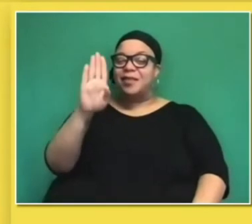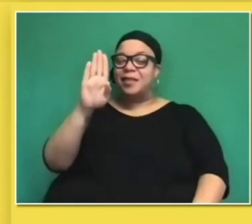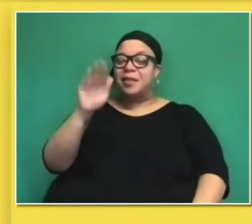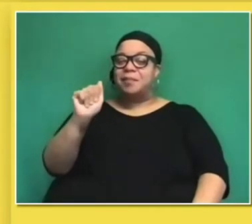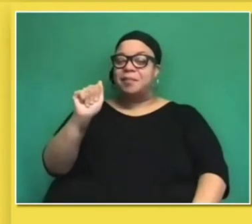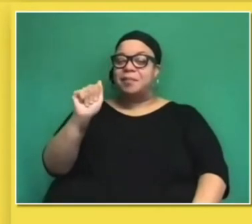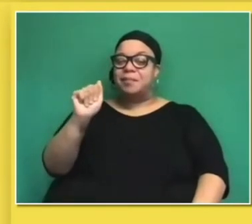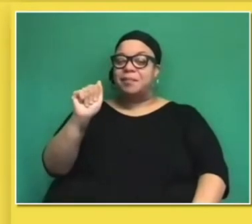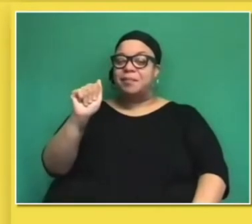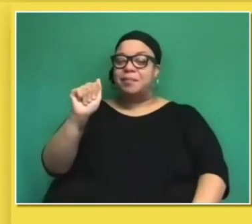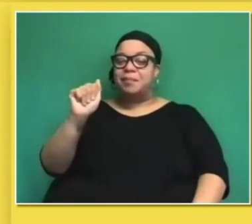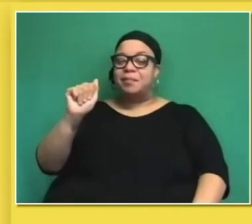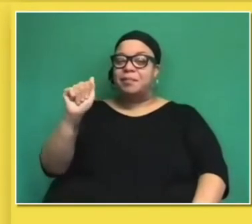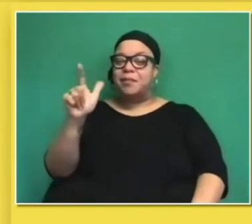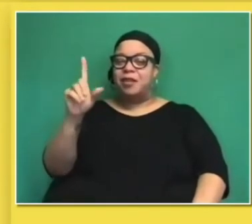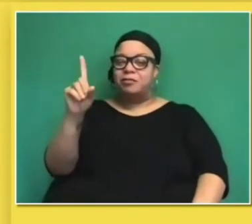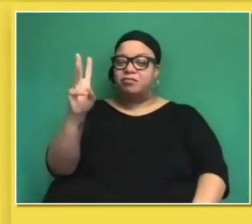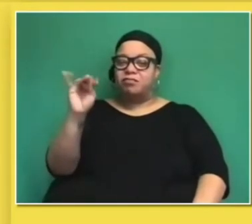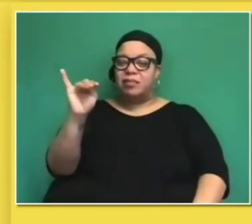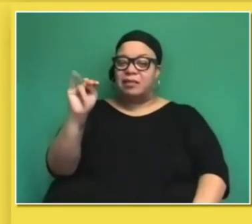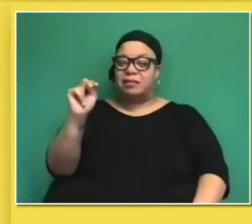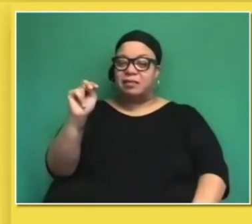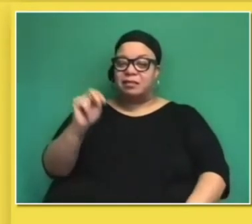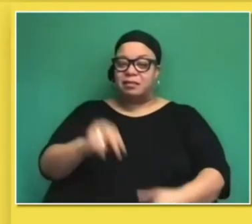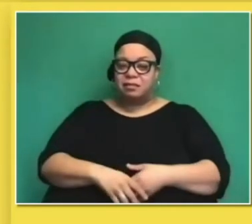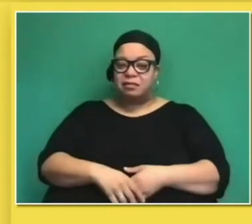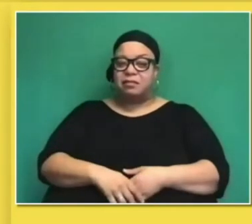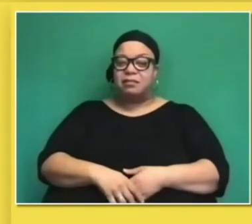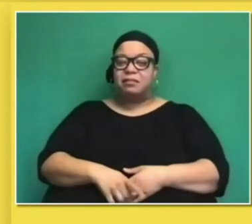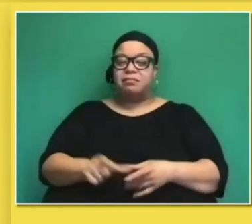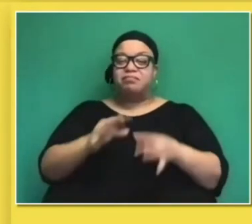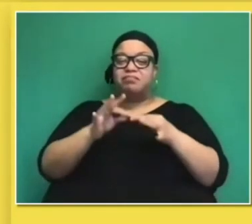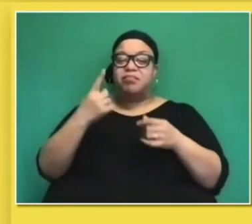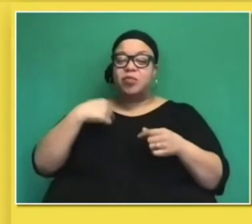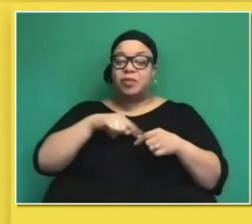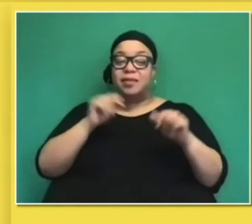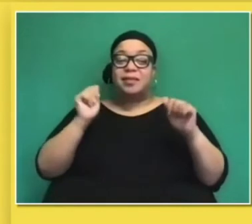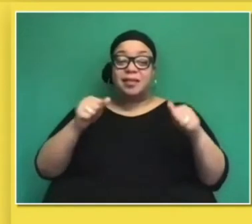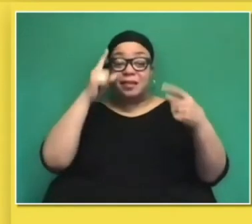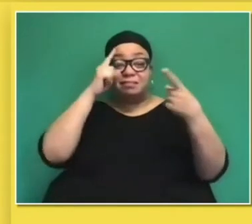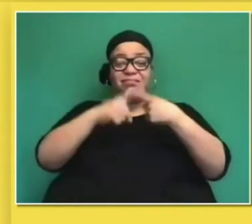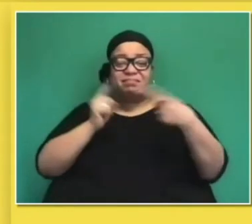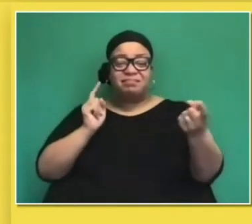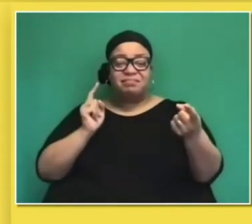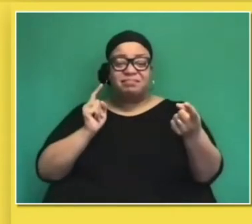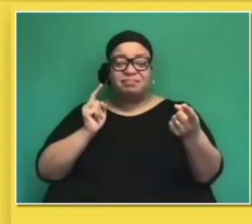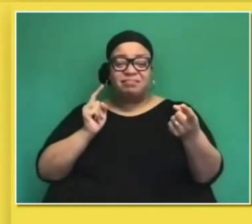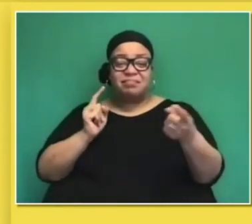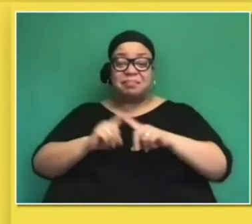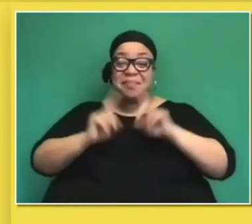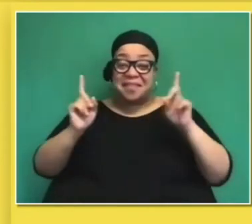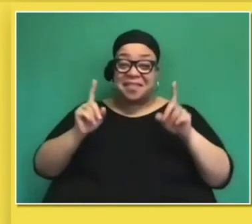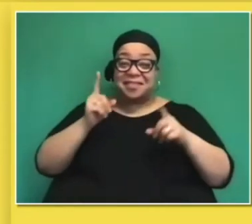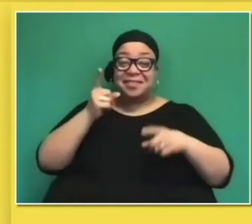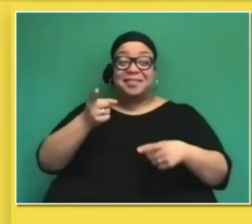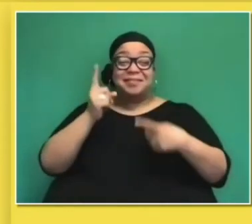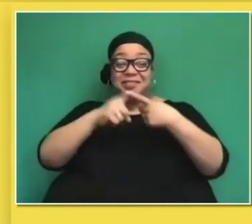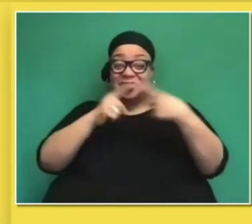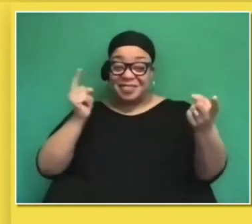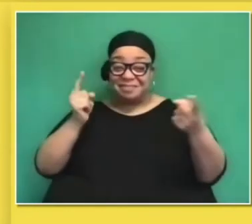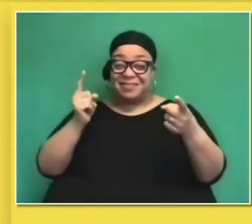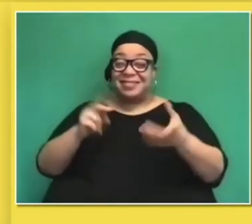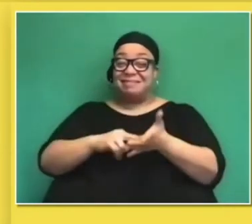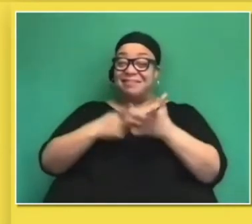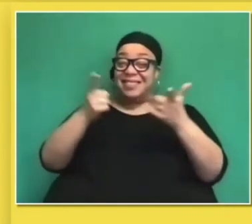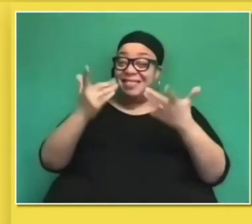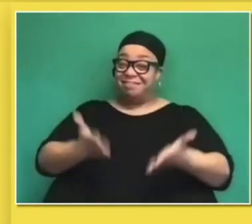disagreement suggests my right to exist. We can even have unity unless your unity